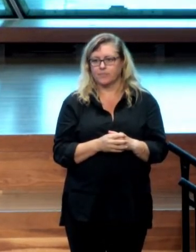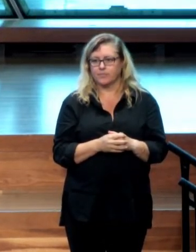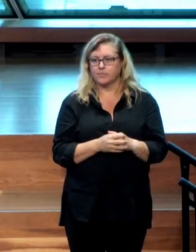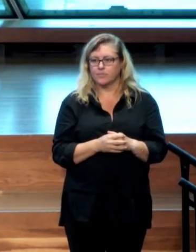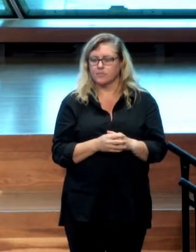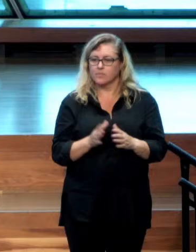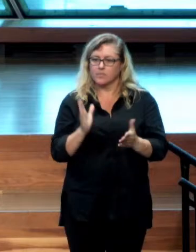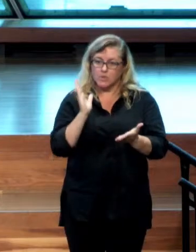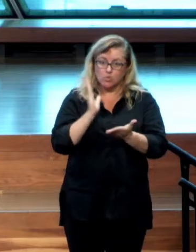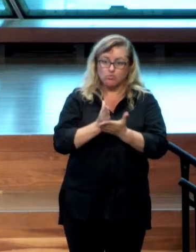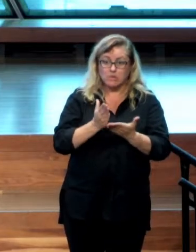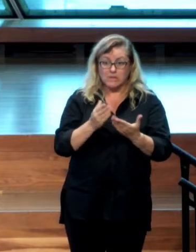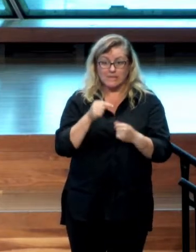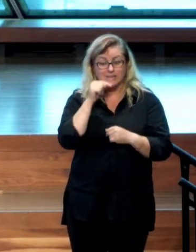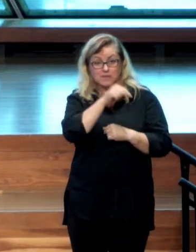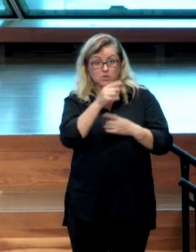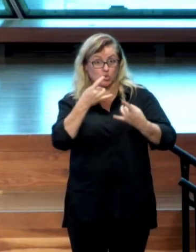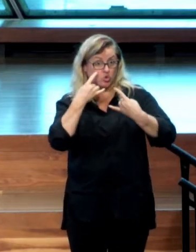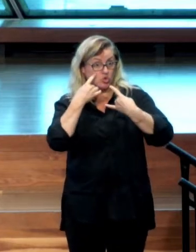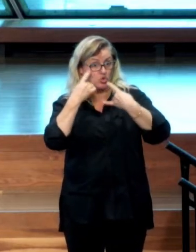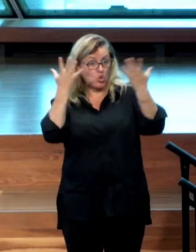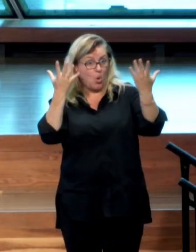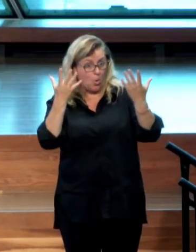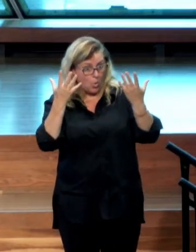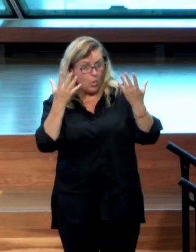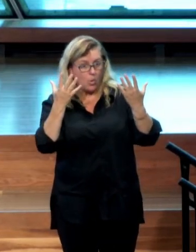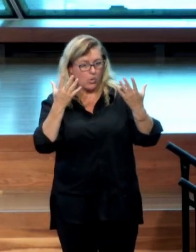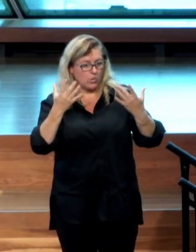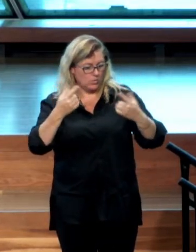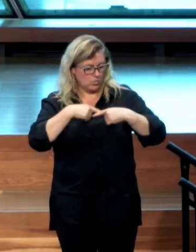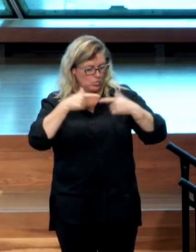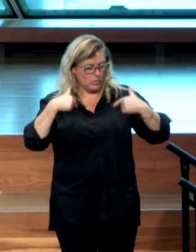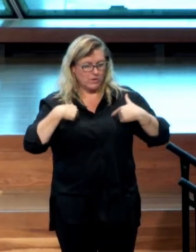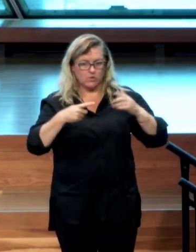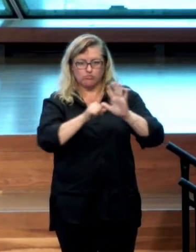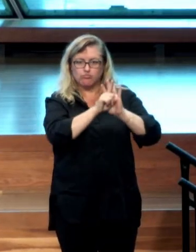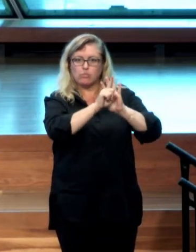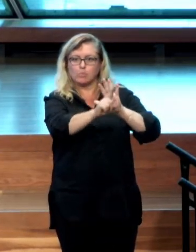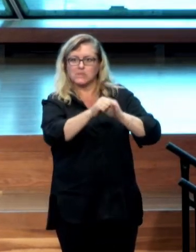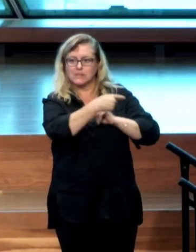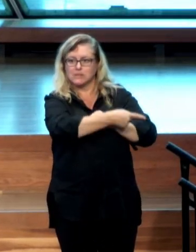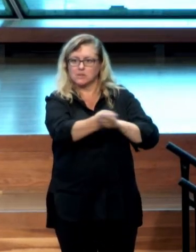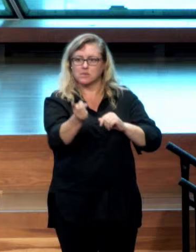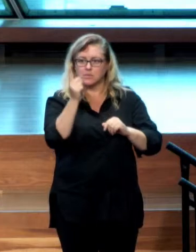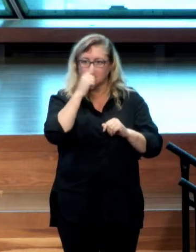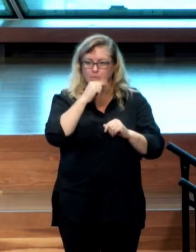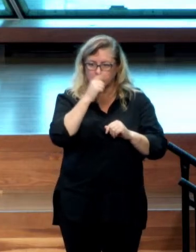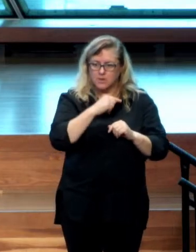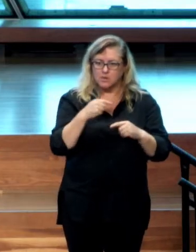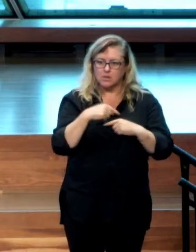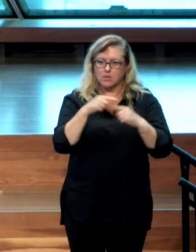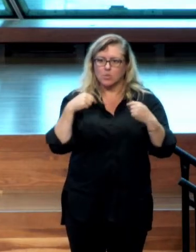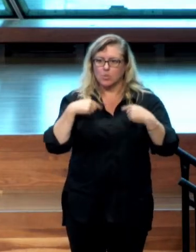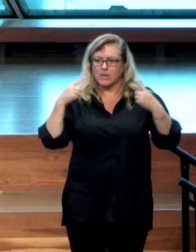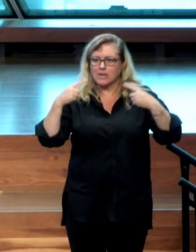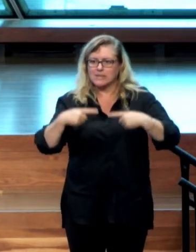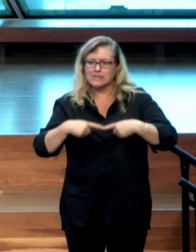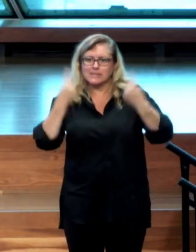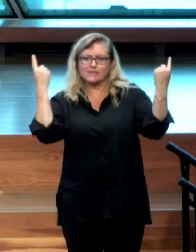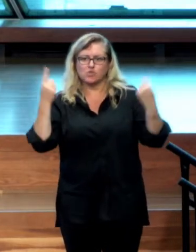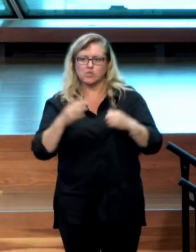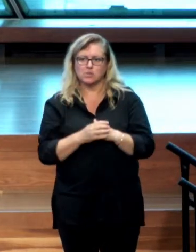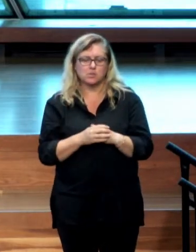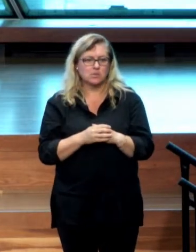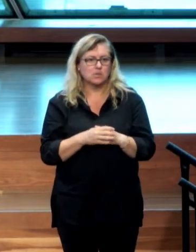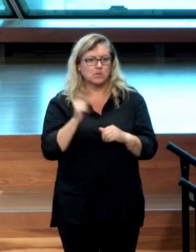But it's really a reflection of the people that we proudly represent, the Victorian people. We're very different. The